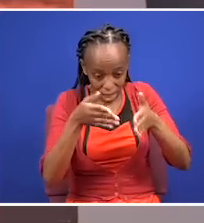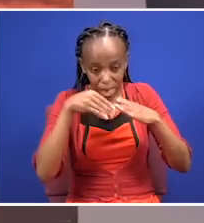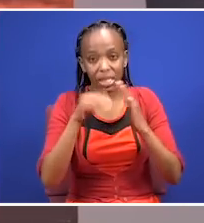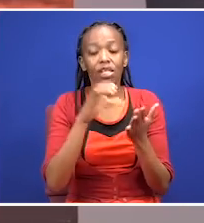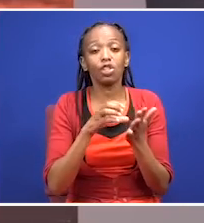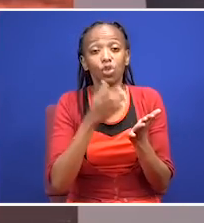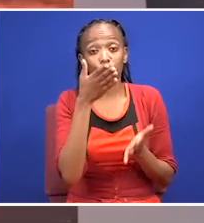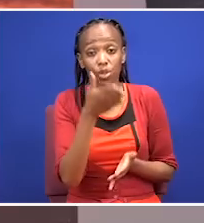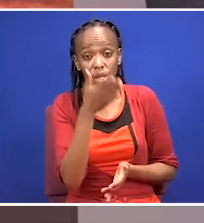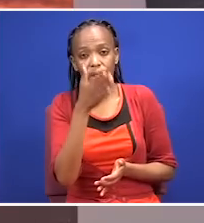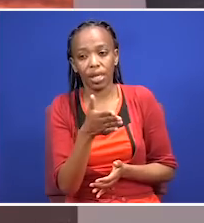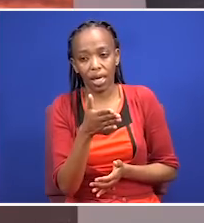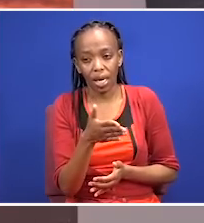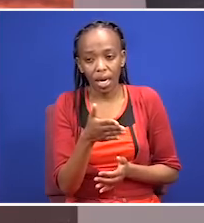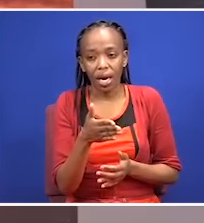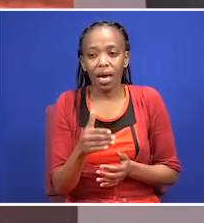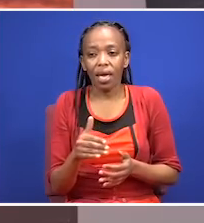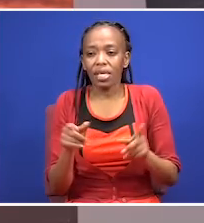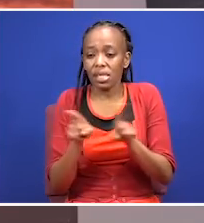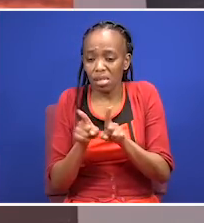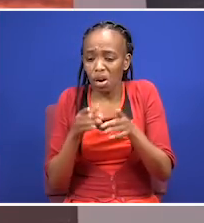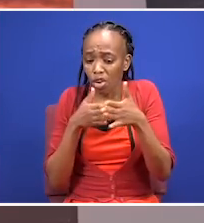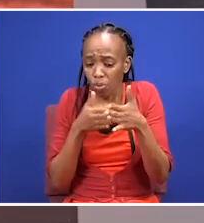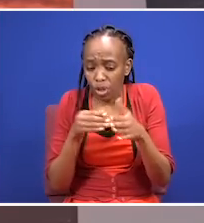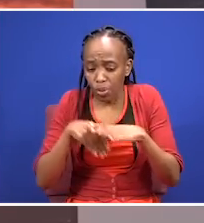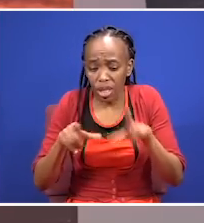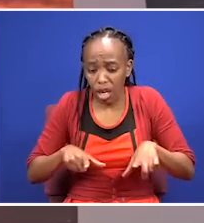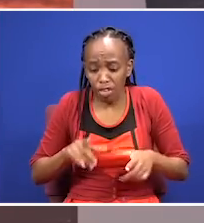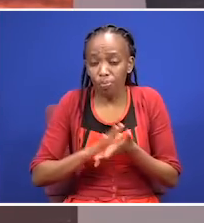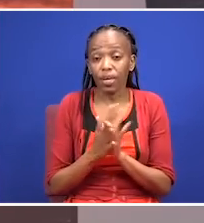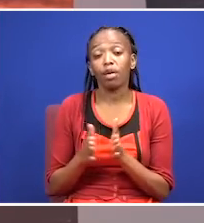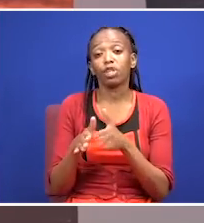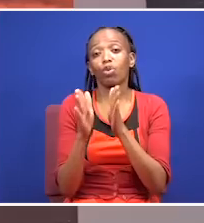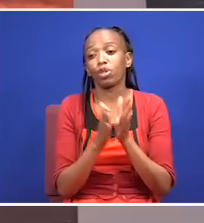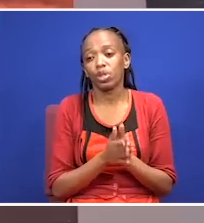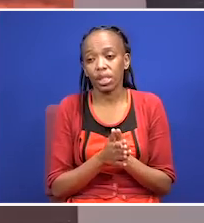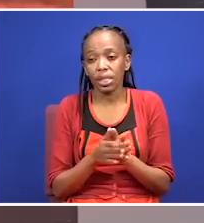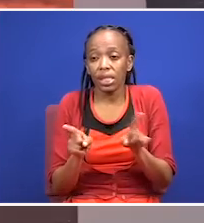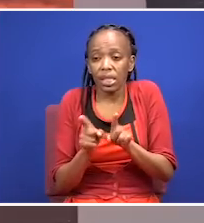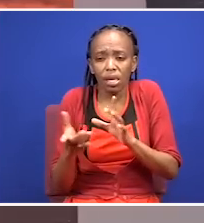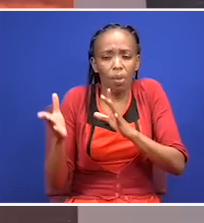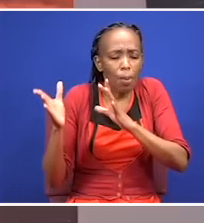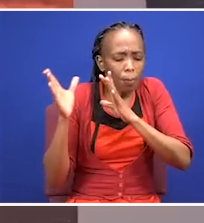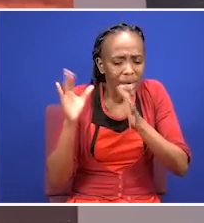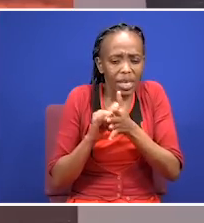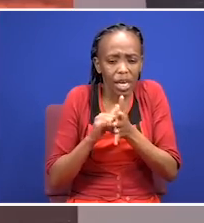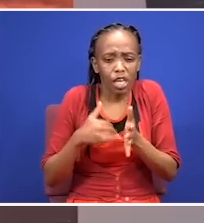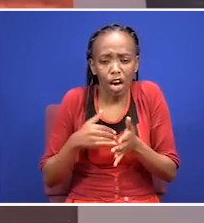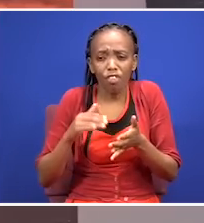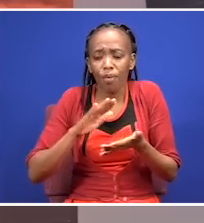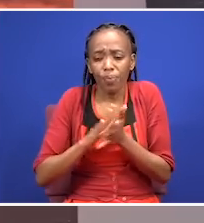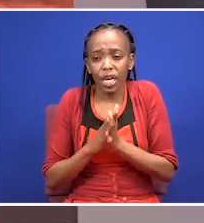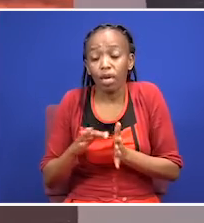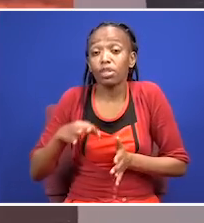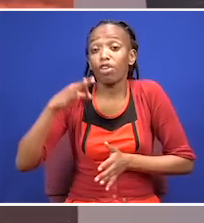situation hey an obstacle in life becomes an opportunity a burden that you're carrying becomes a